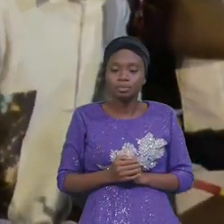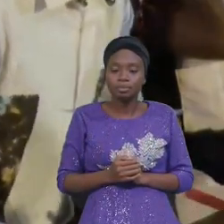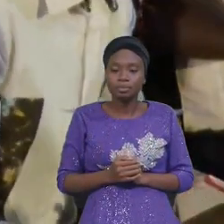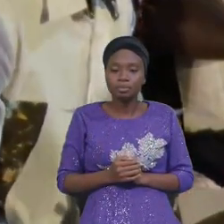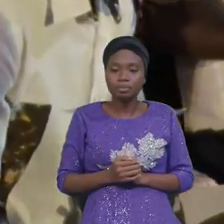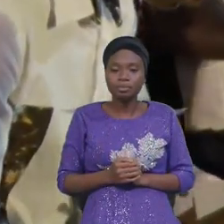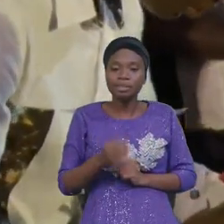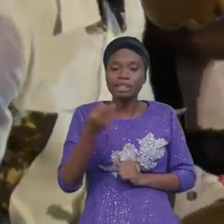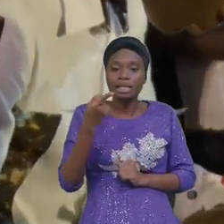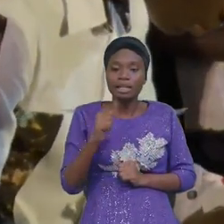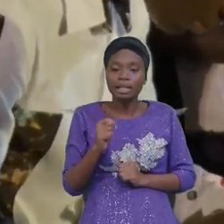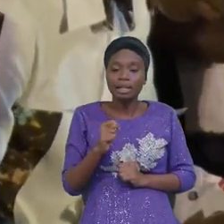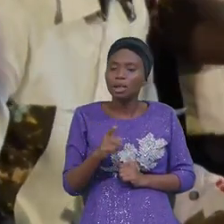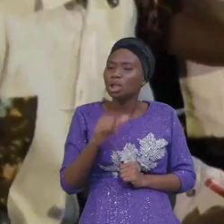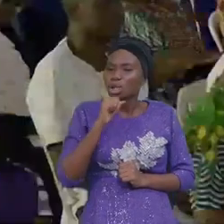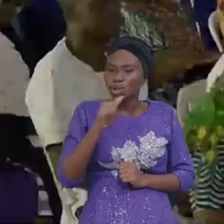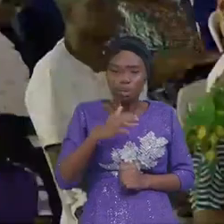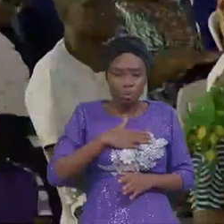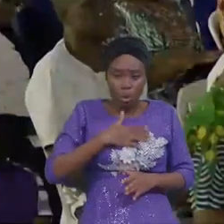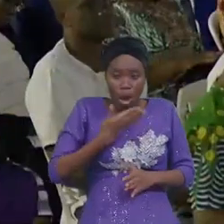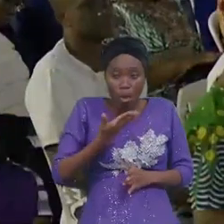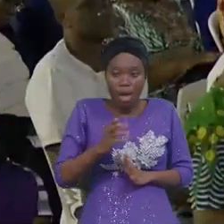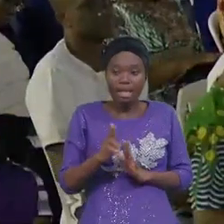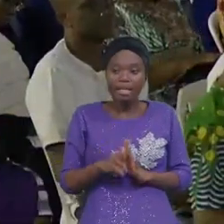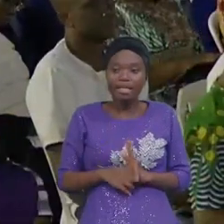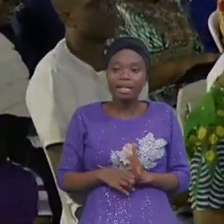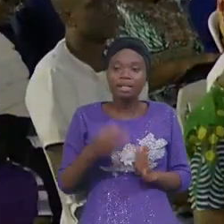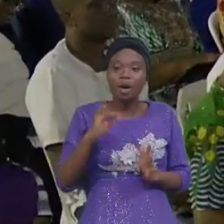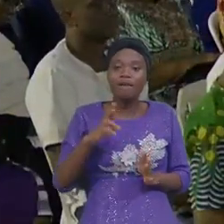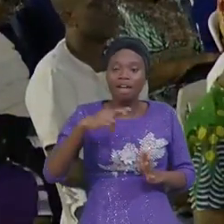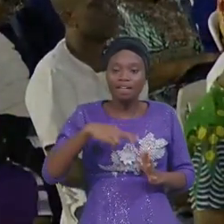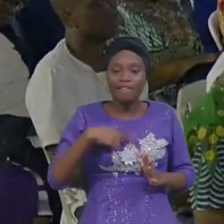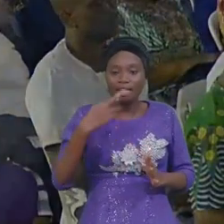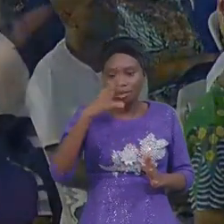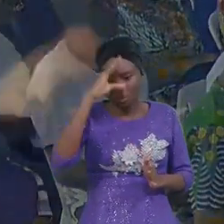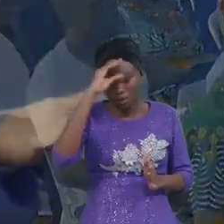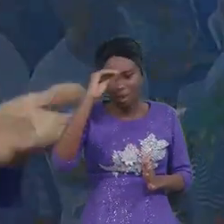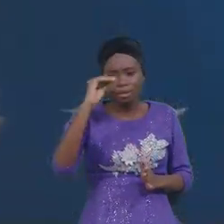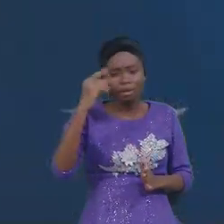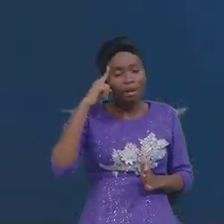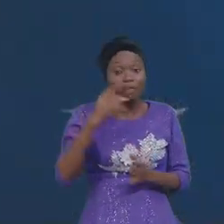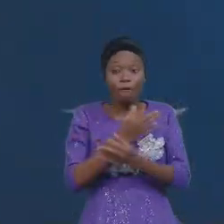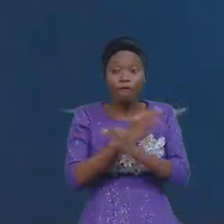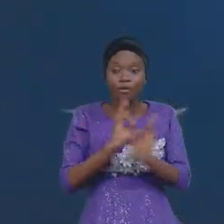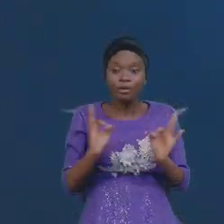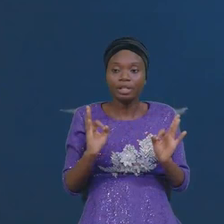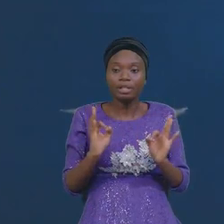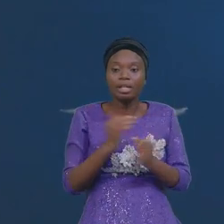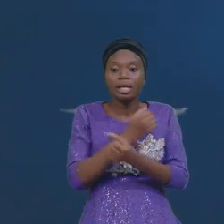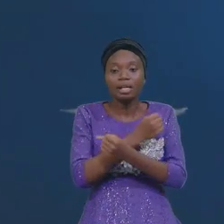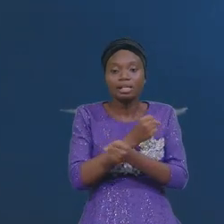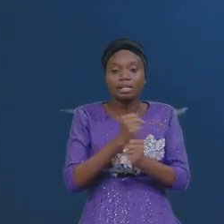the unwillingness of religious men for free